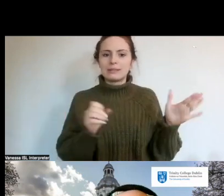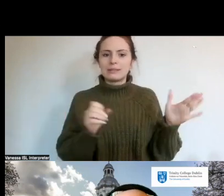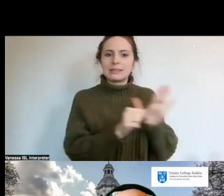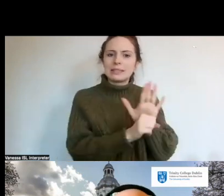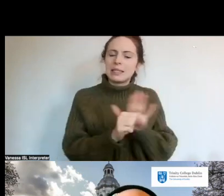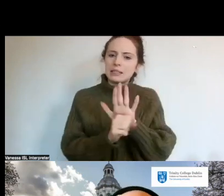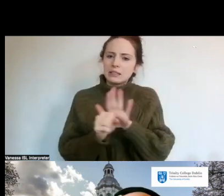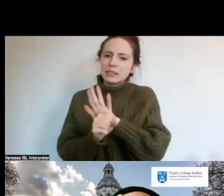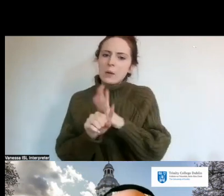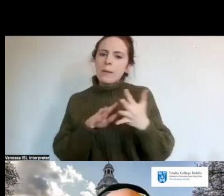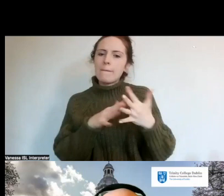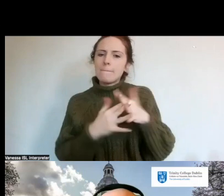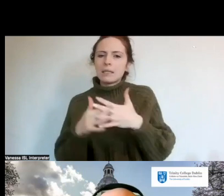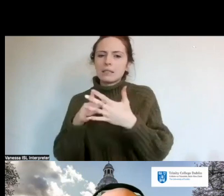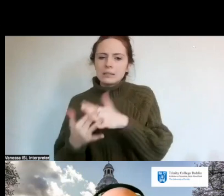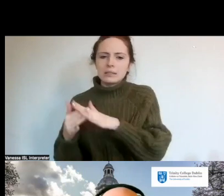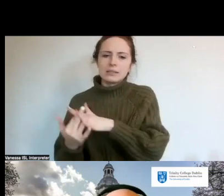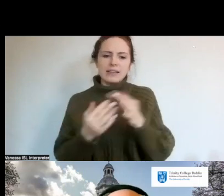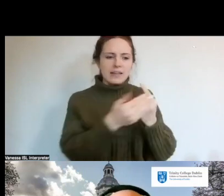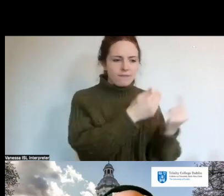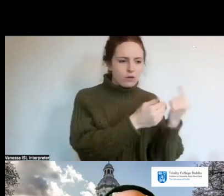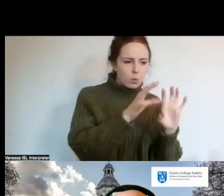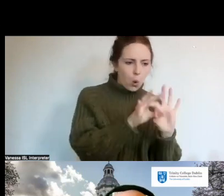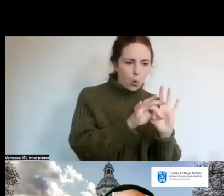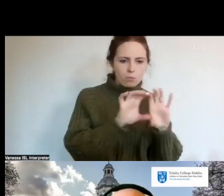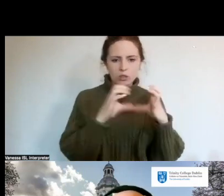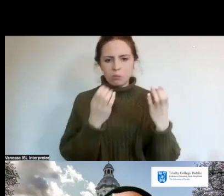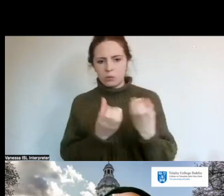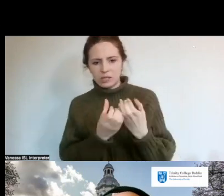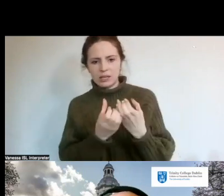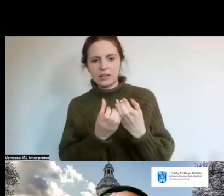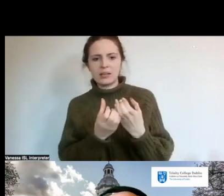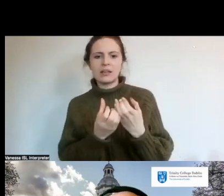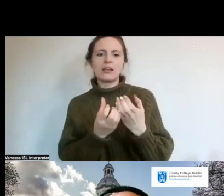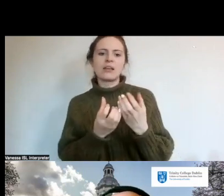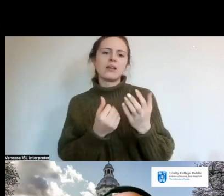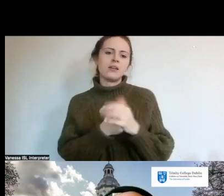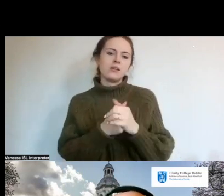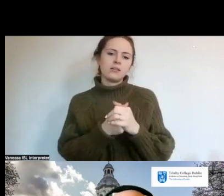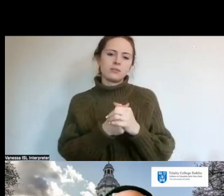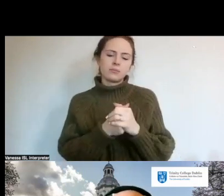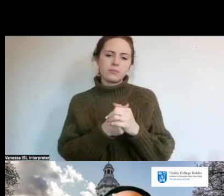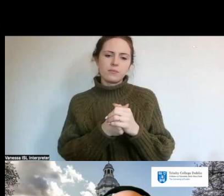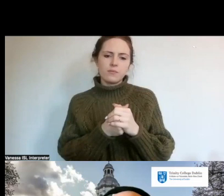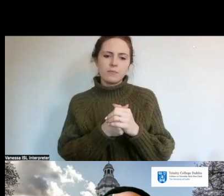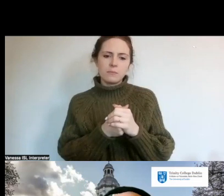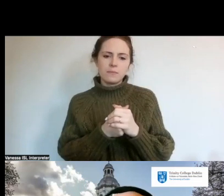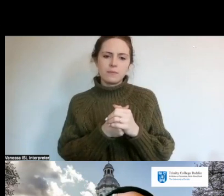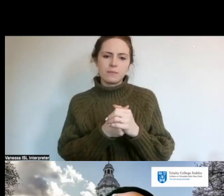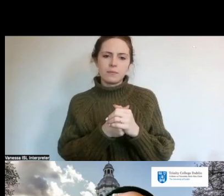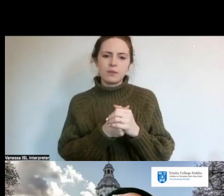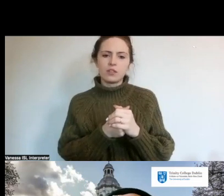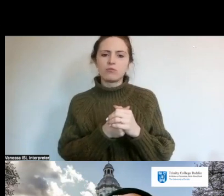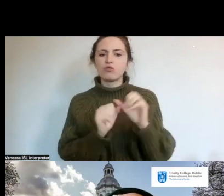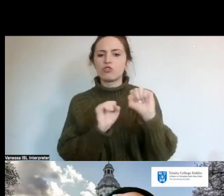of individual homes and community. There were congregation settings in the same service. There were in services had